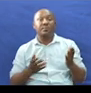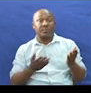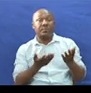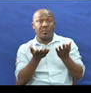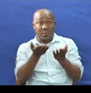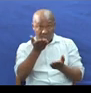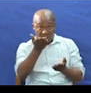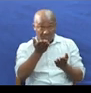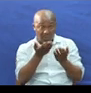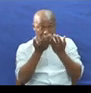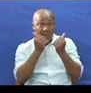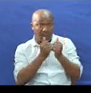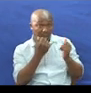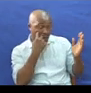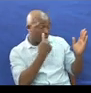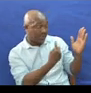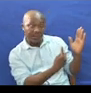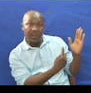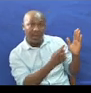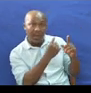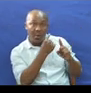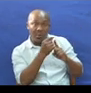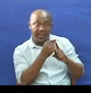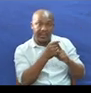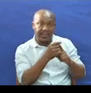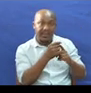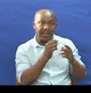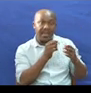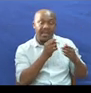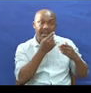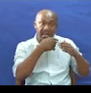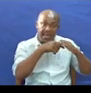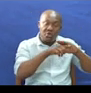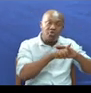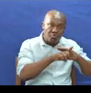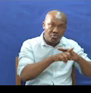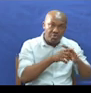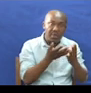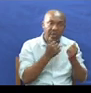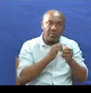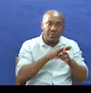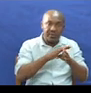Can you see how the words into can be used in